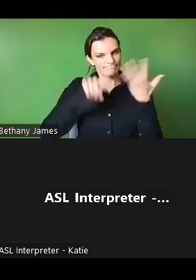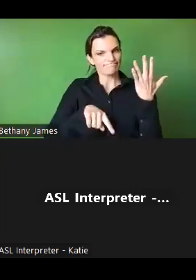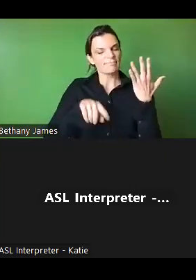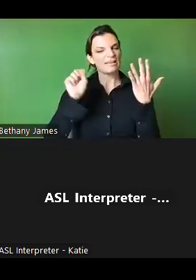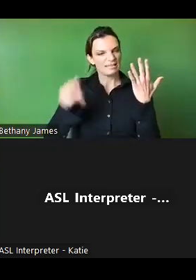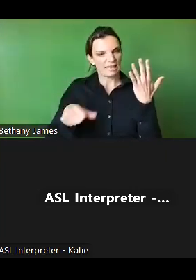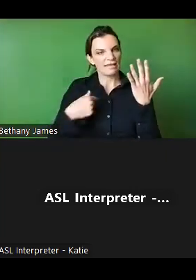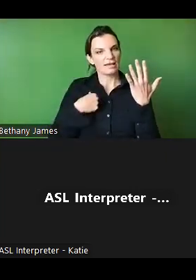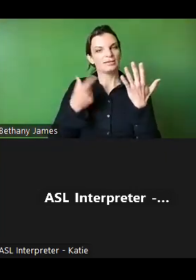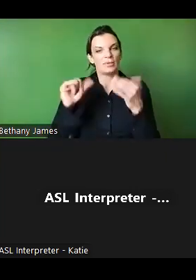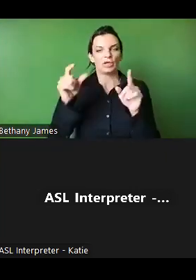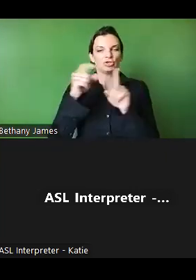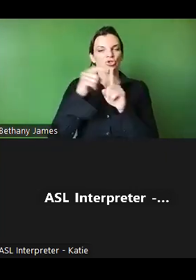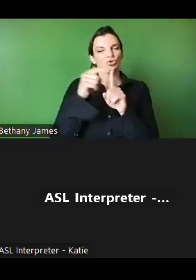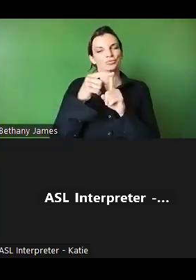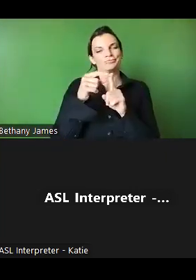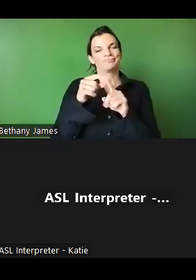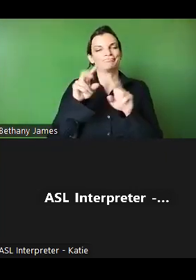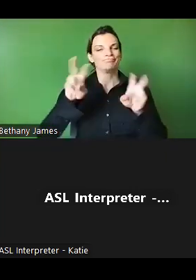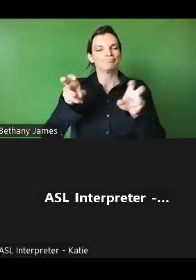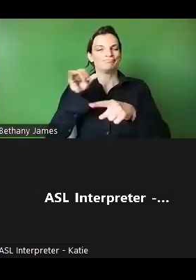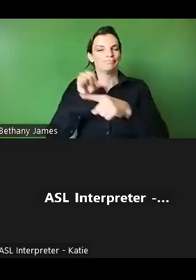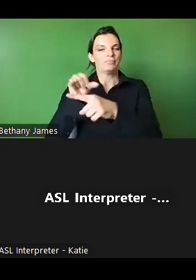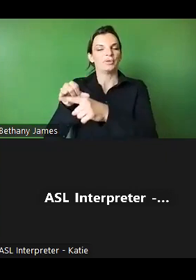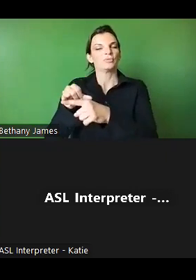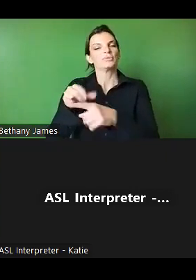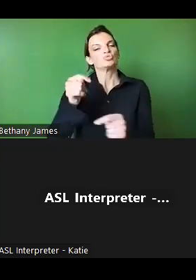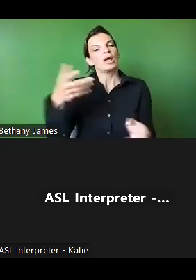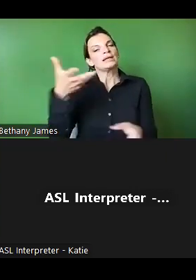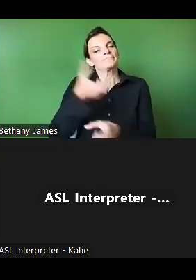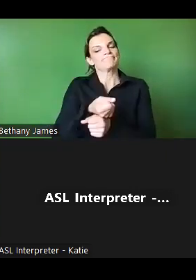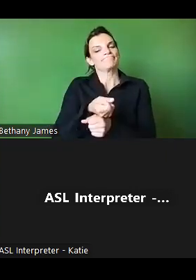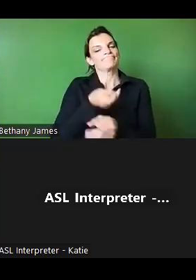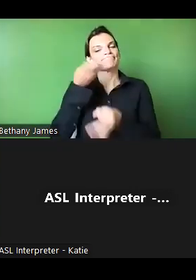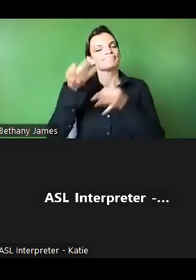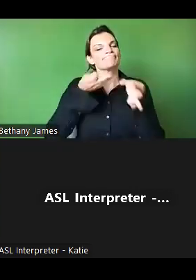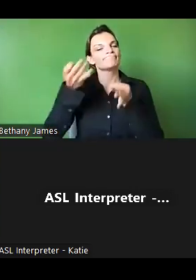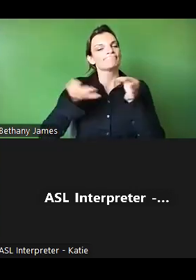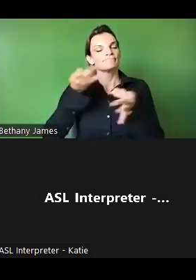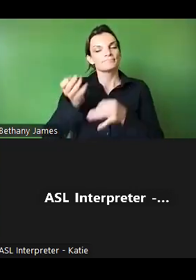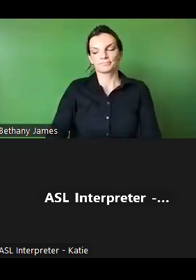So so let's try to simplify that. A couple of other